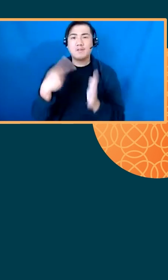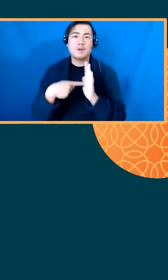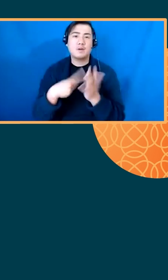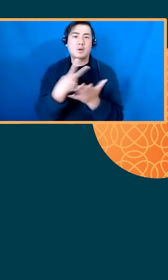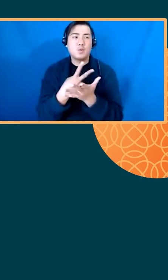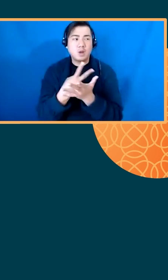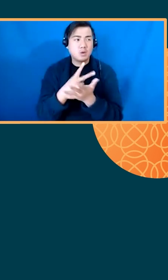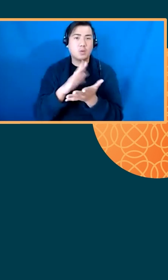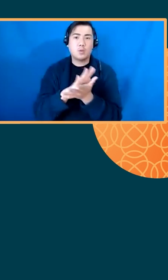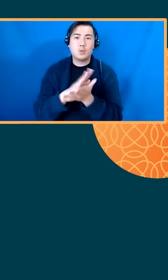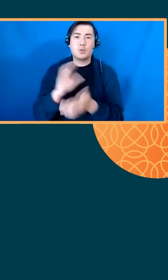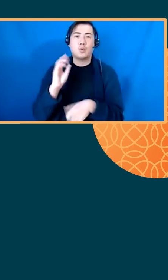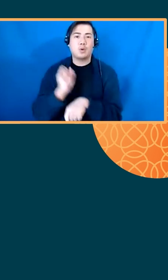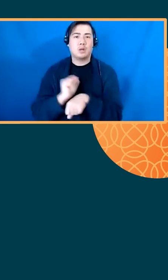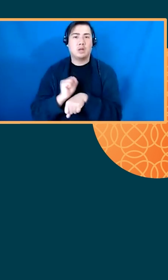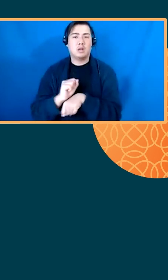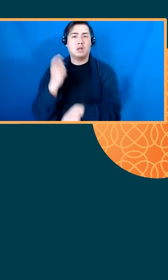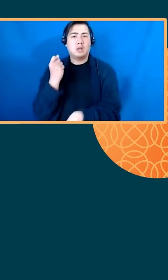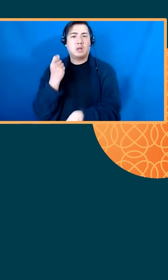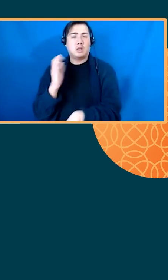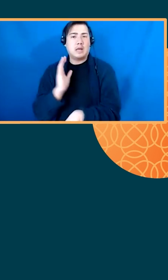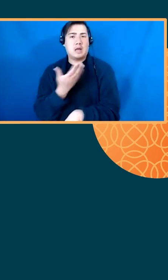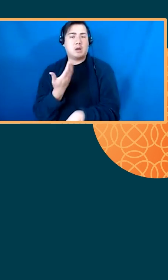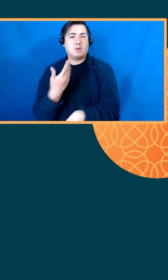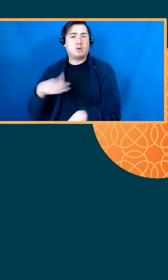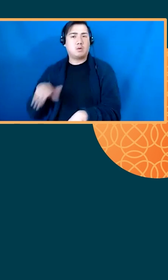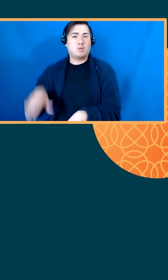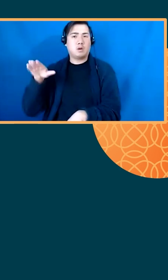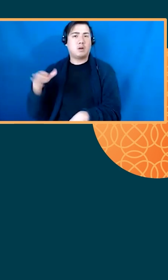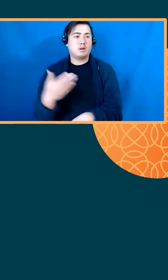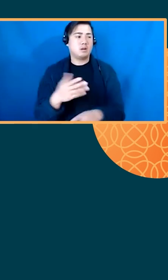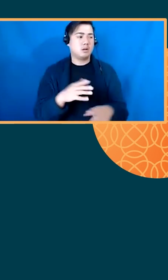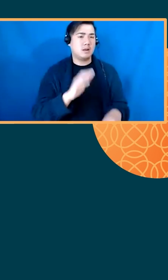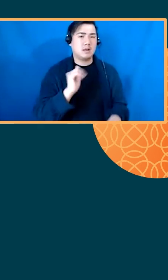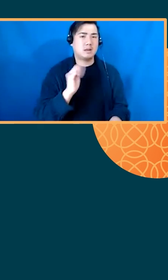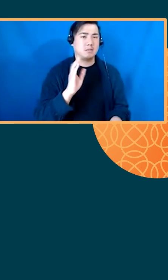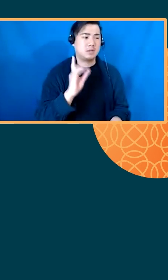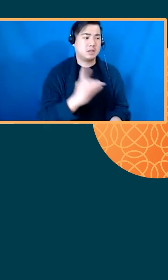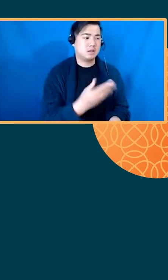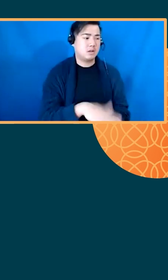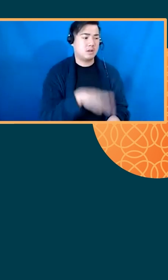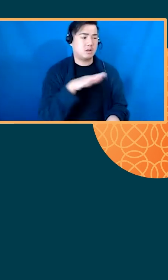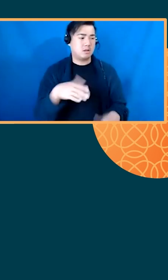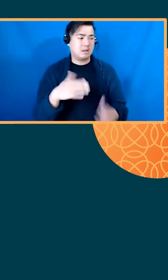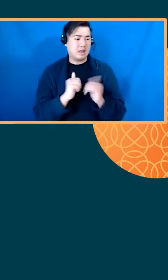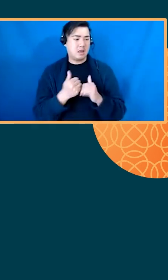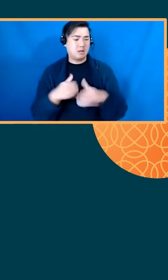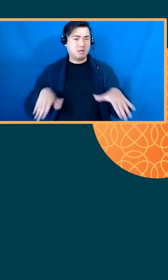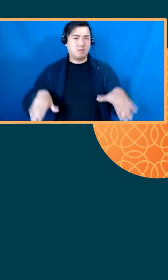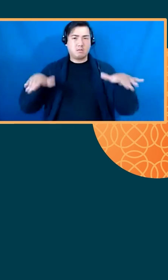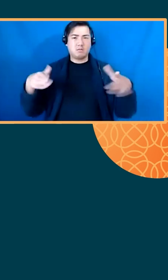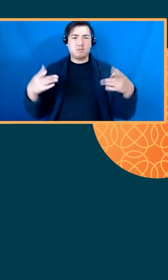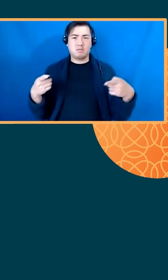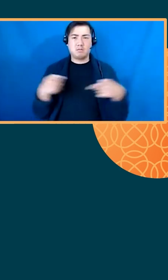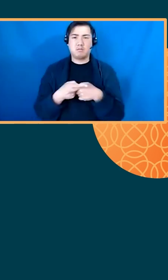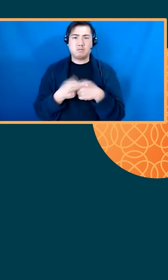work, there's such a distinct difference in the culture and presentation and priorities of